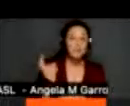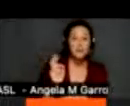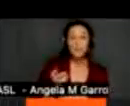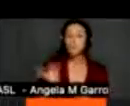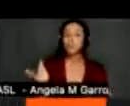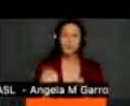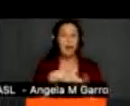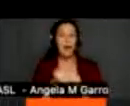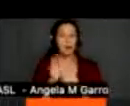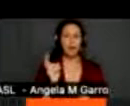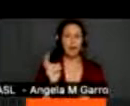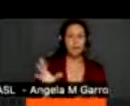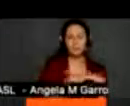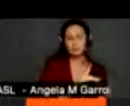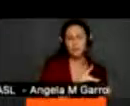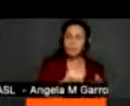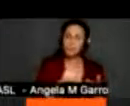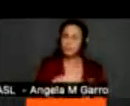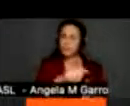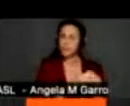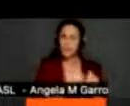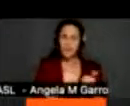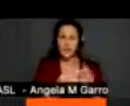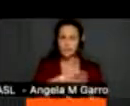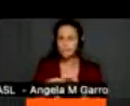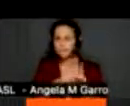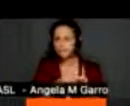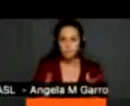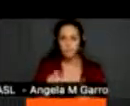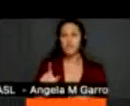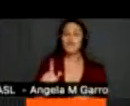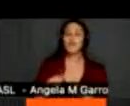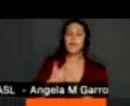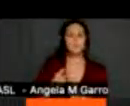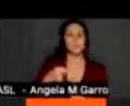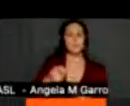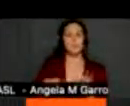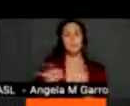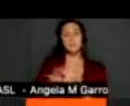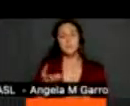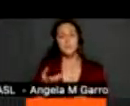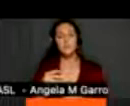transportation relates to these changes, and then ultimately the educational programs.